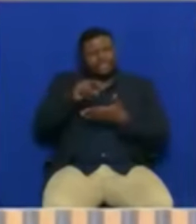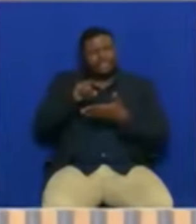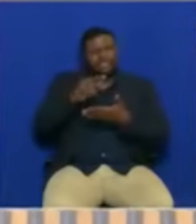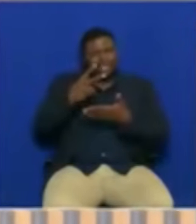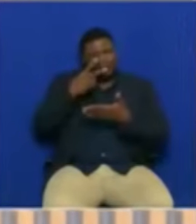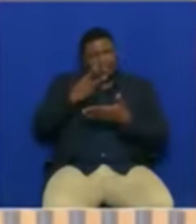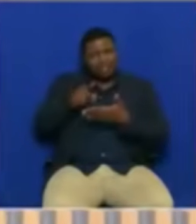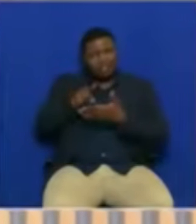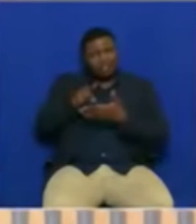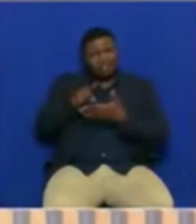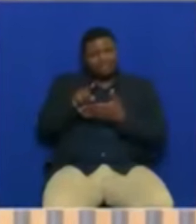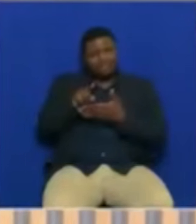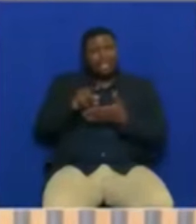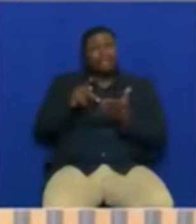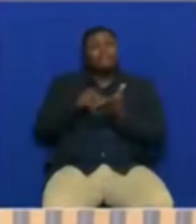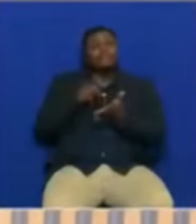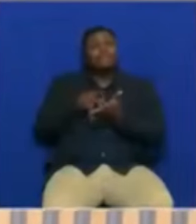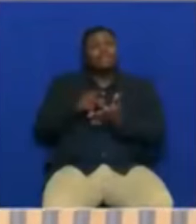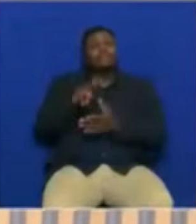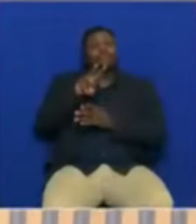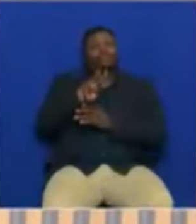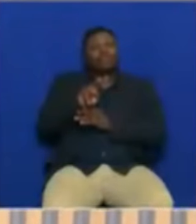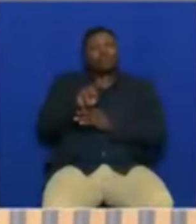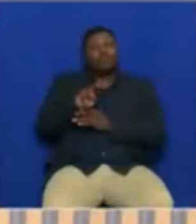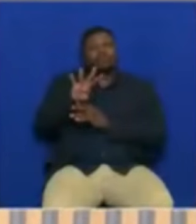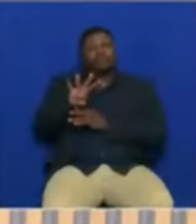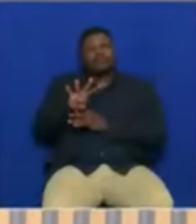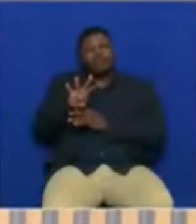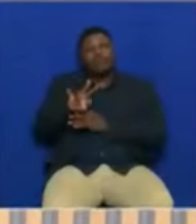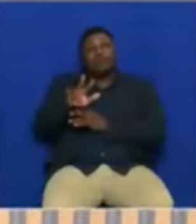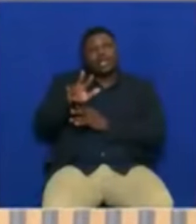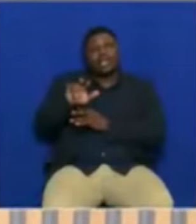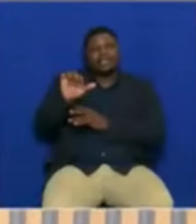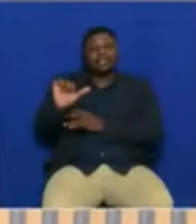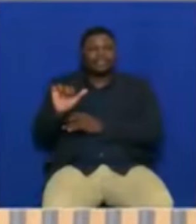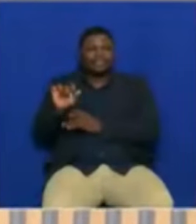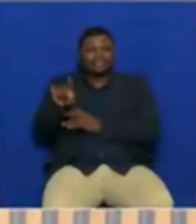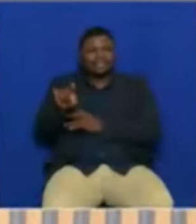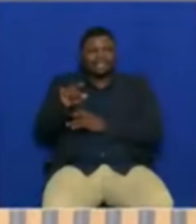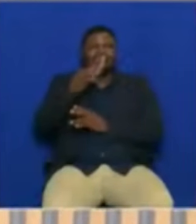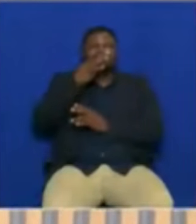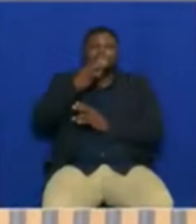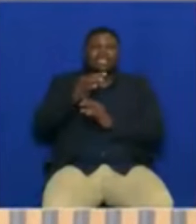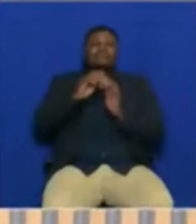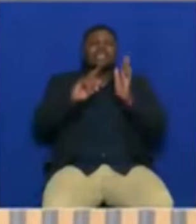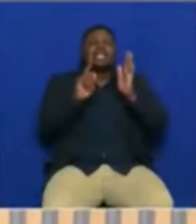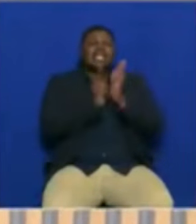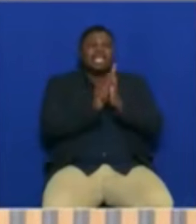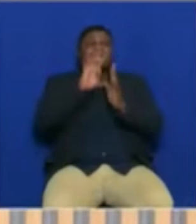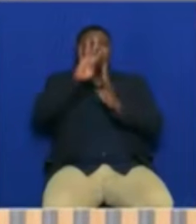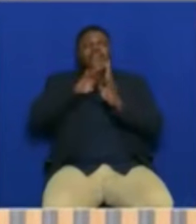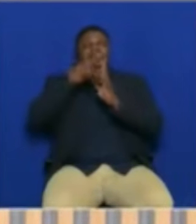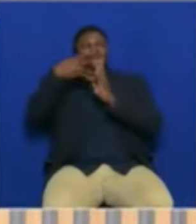2426, under the heading Legal Framework. If you would just go there.